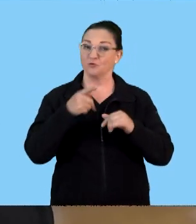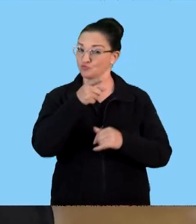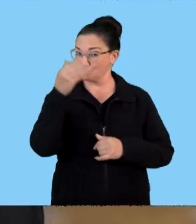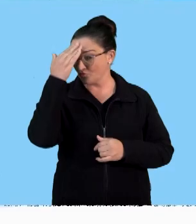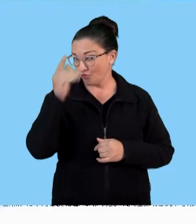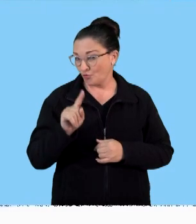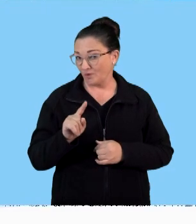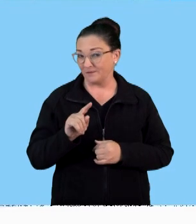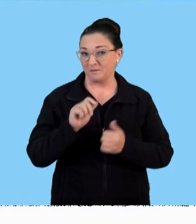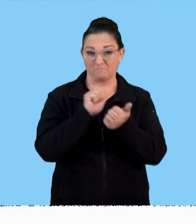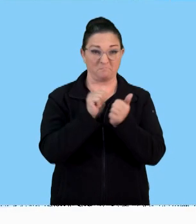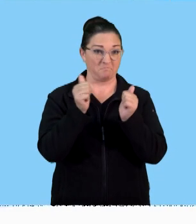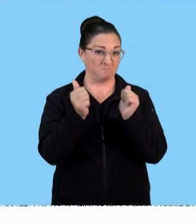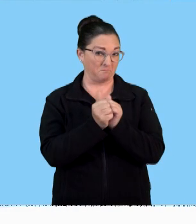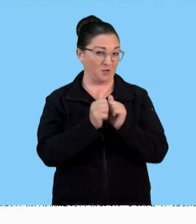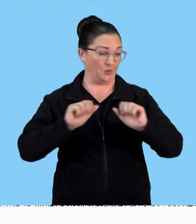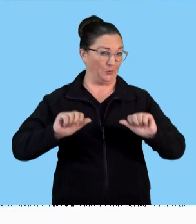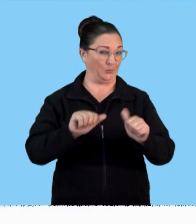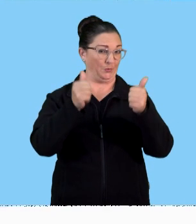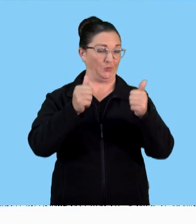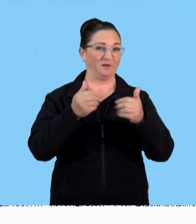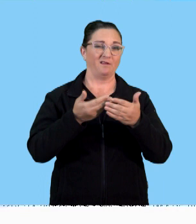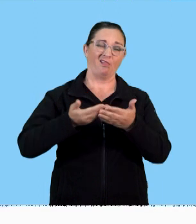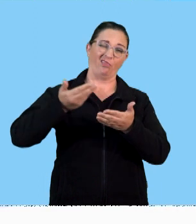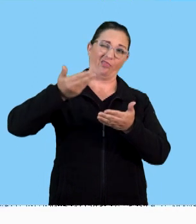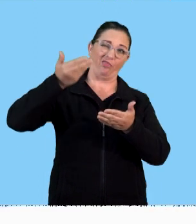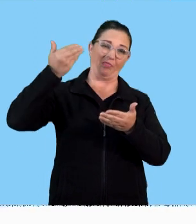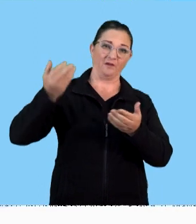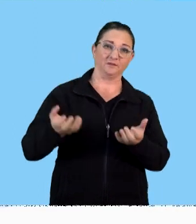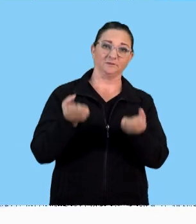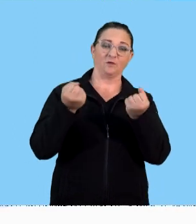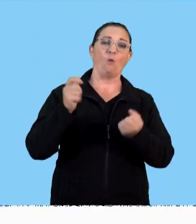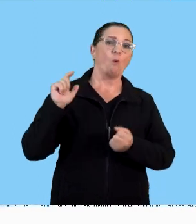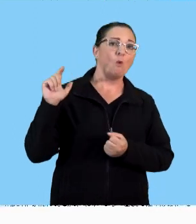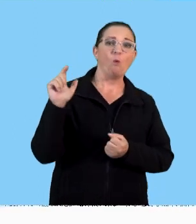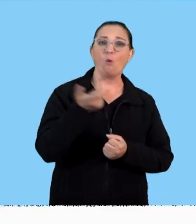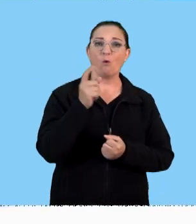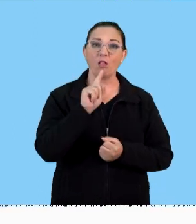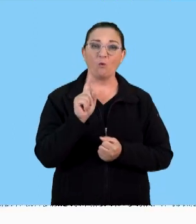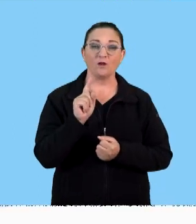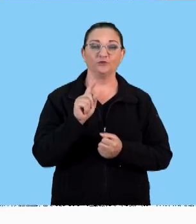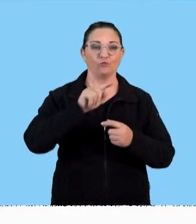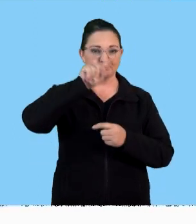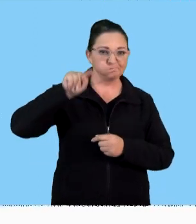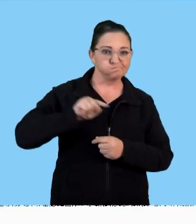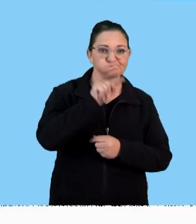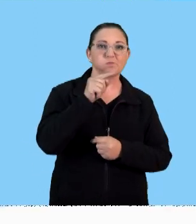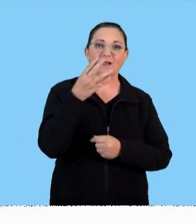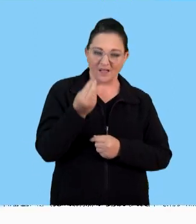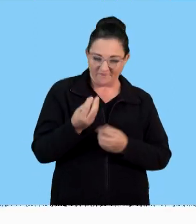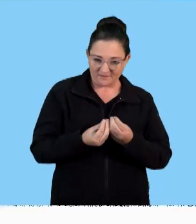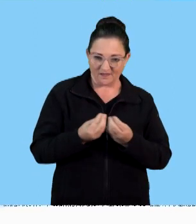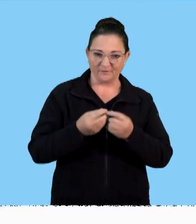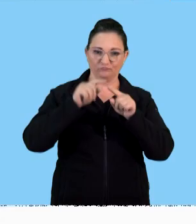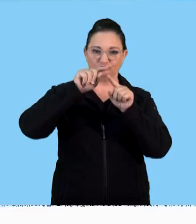that mathematicians discovered years ago, right, that all circles have one thing in common? The ratio of